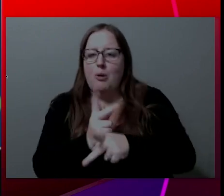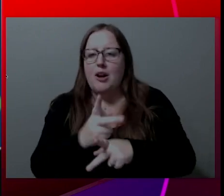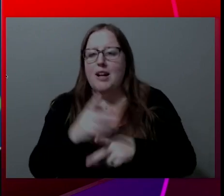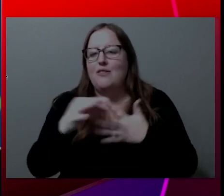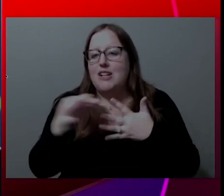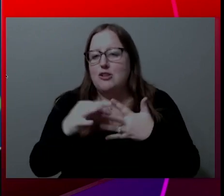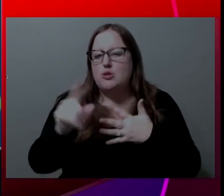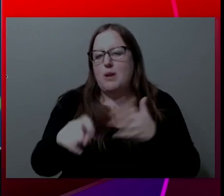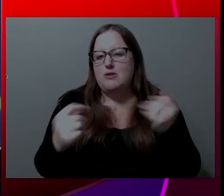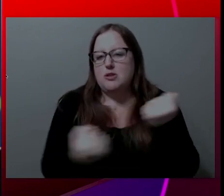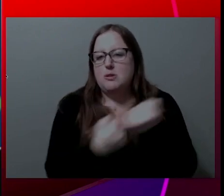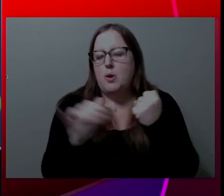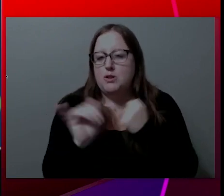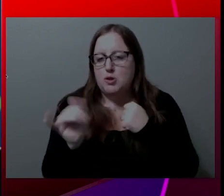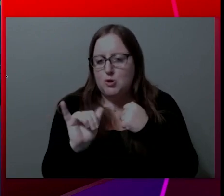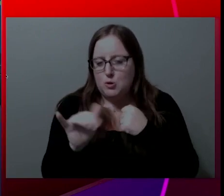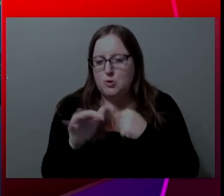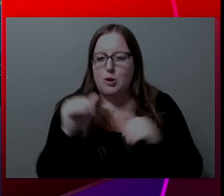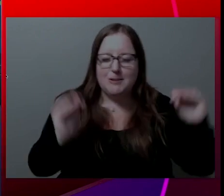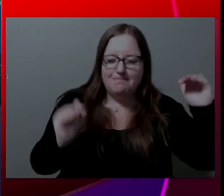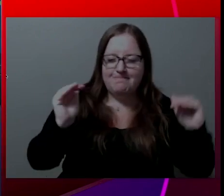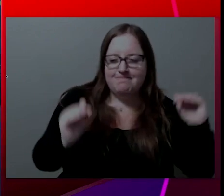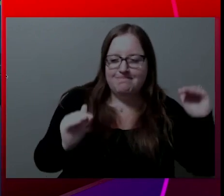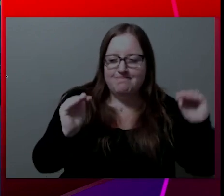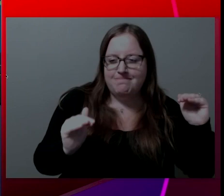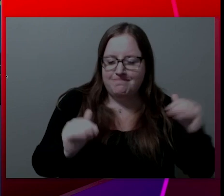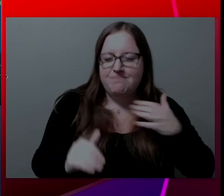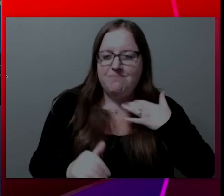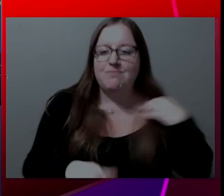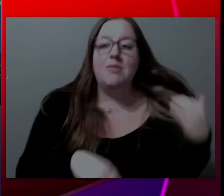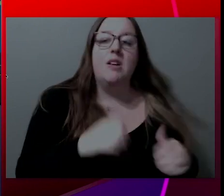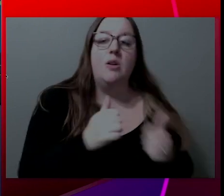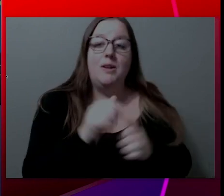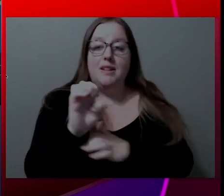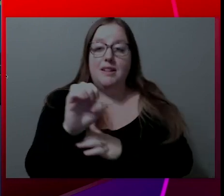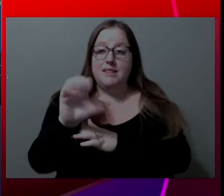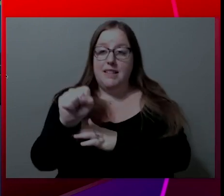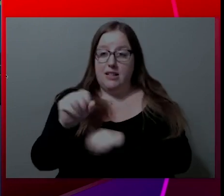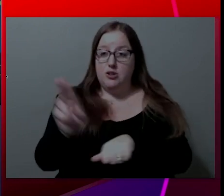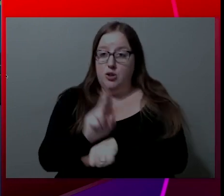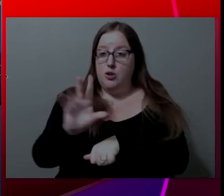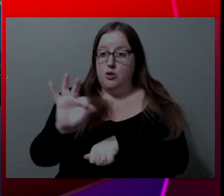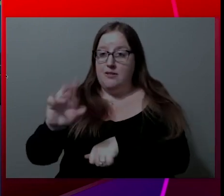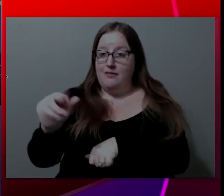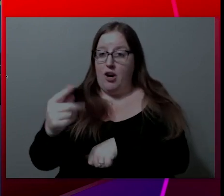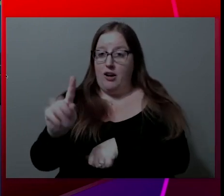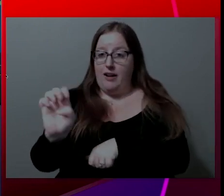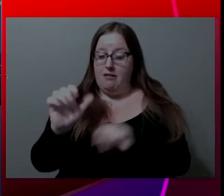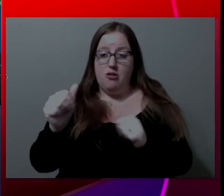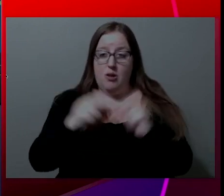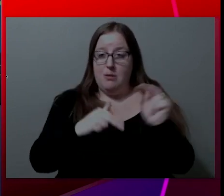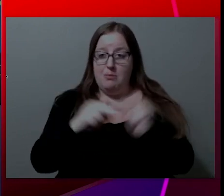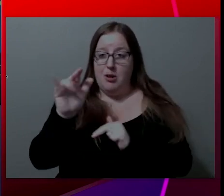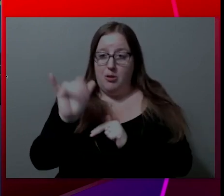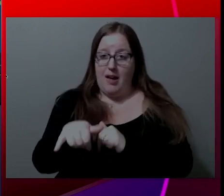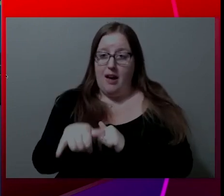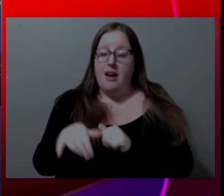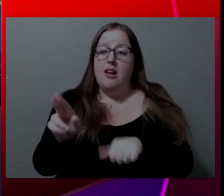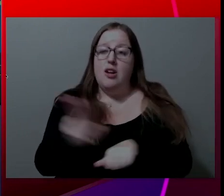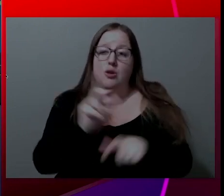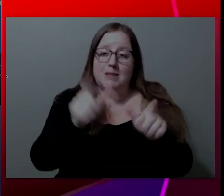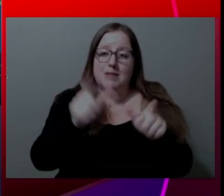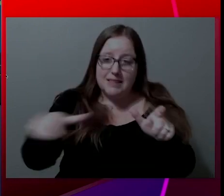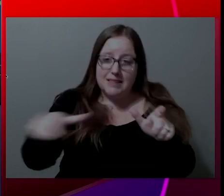support, and so it's a balancing act. Yeah, even when you did ECS, you use Fargate. You could go the direction and use instances and then